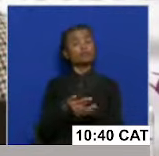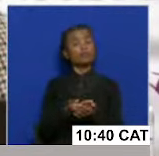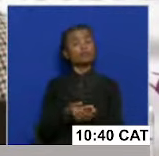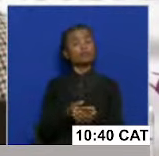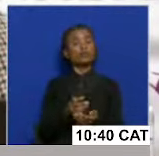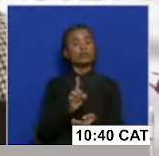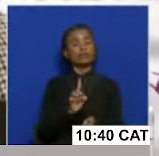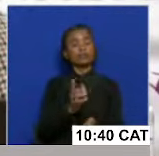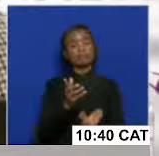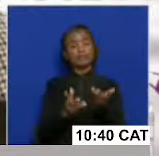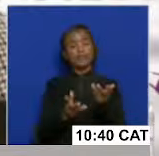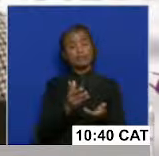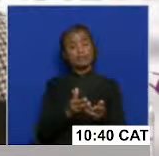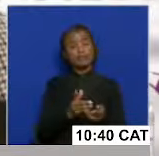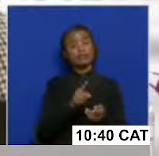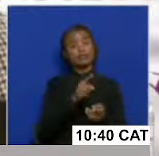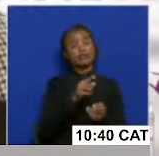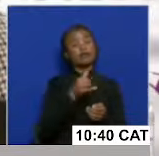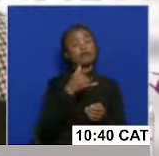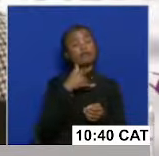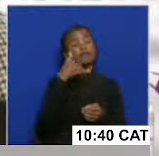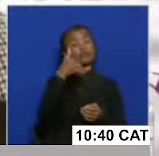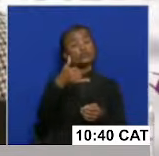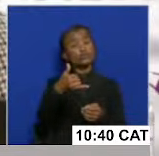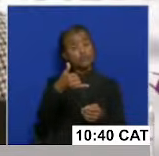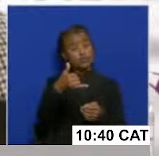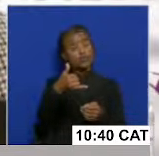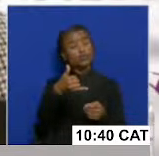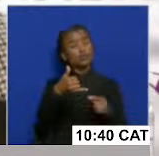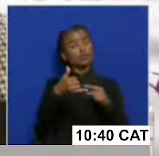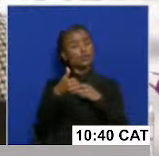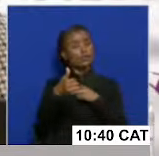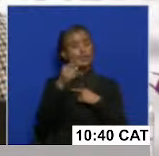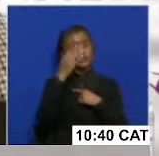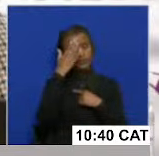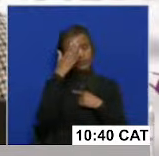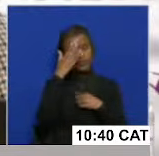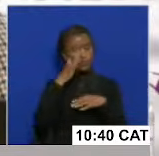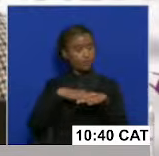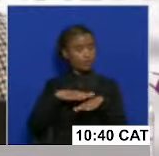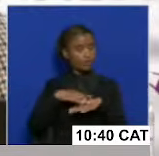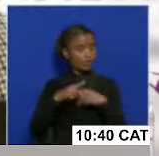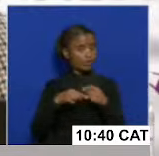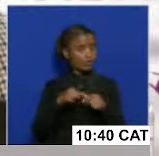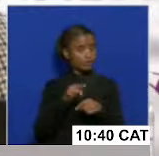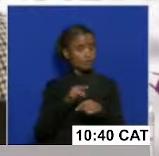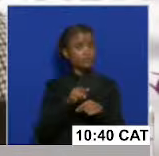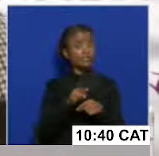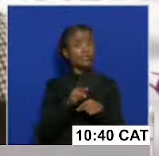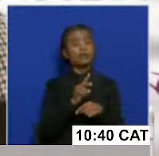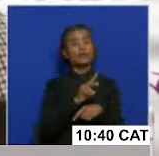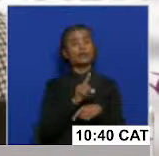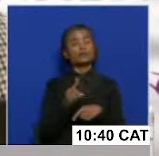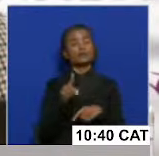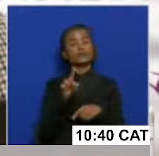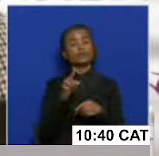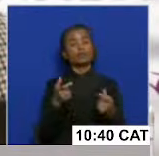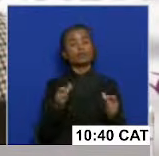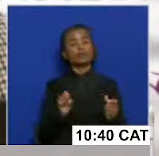some knowledge about the stones? And as you indicate in paragraph 12, you then asked him questions about the